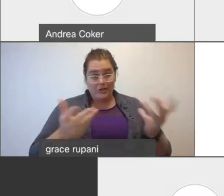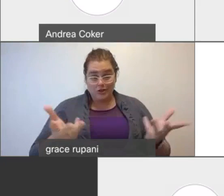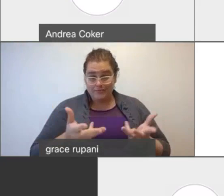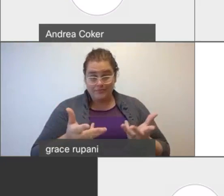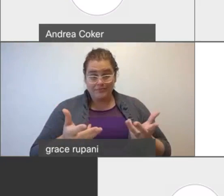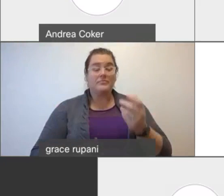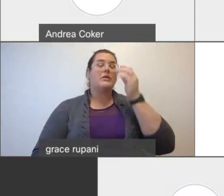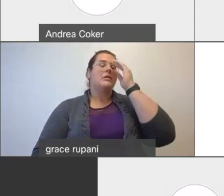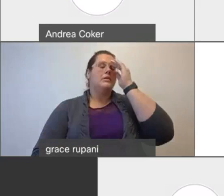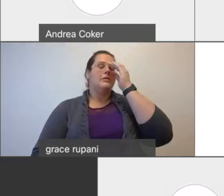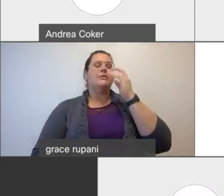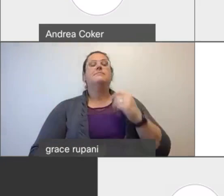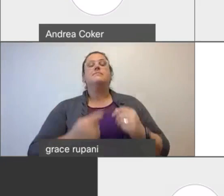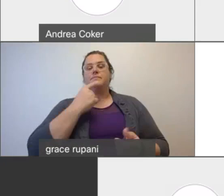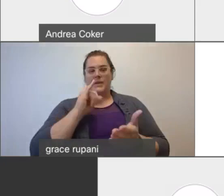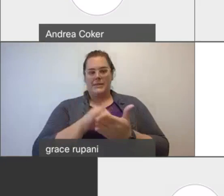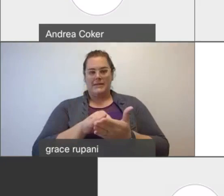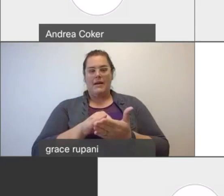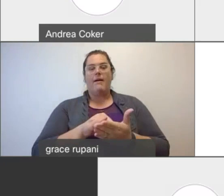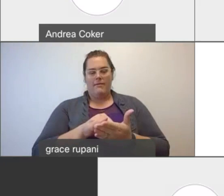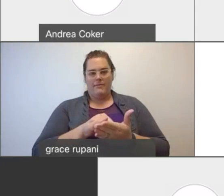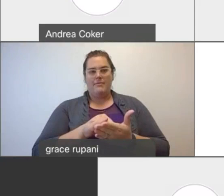it also includes a requirement